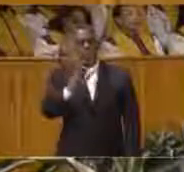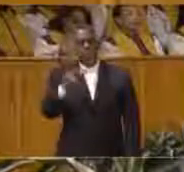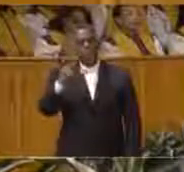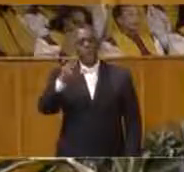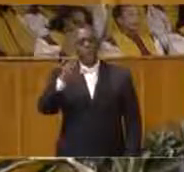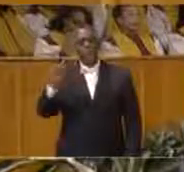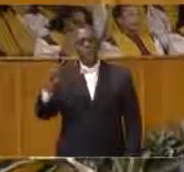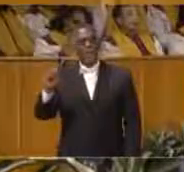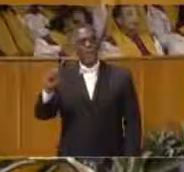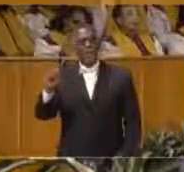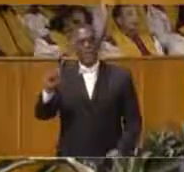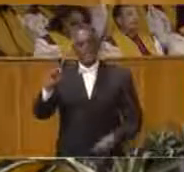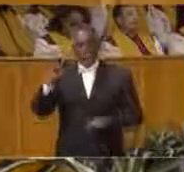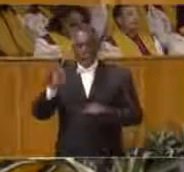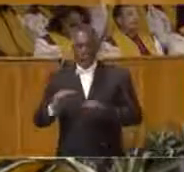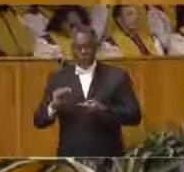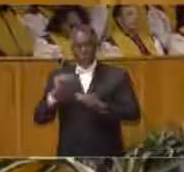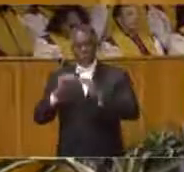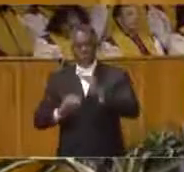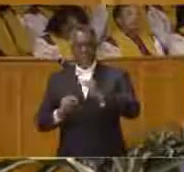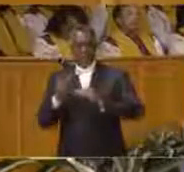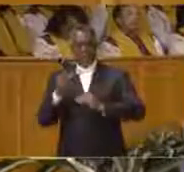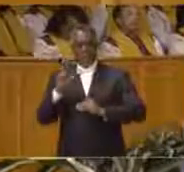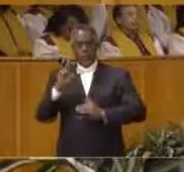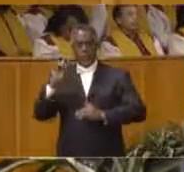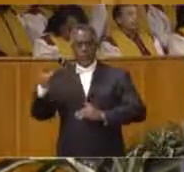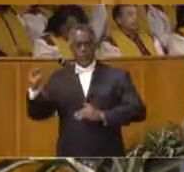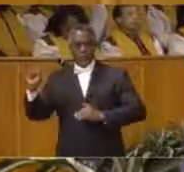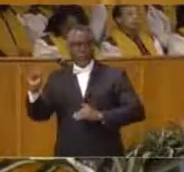your net less than your gross?